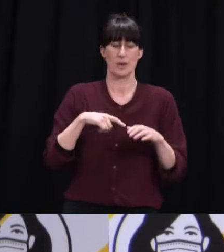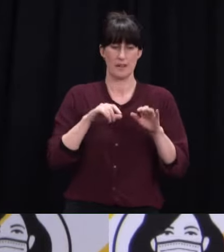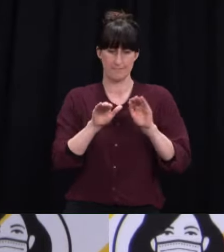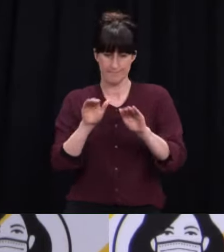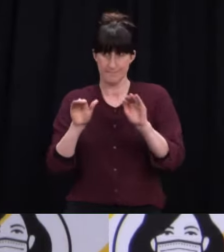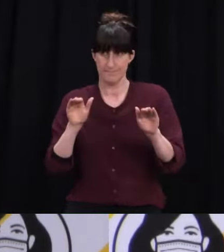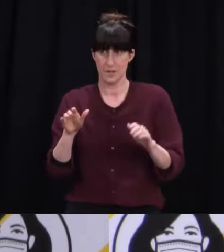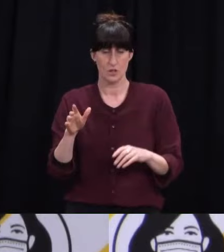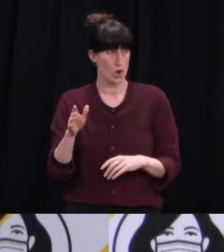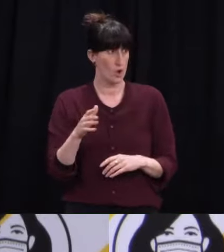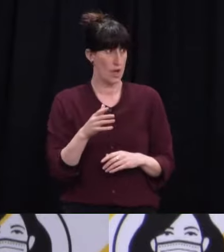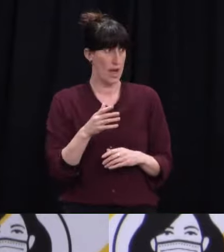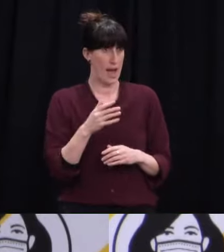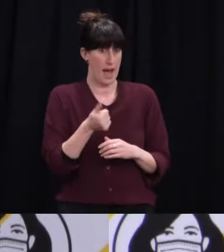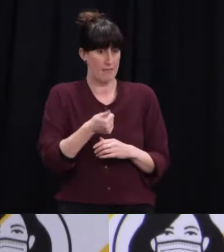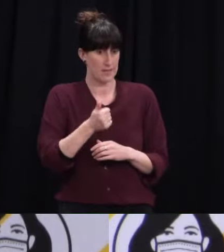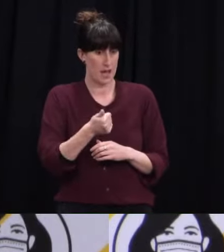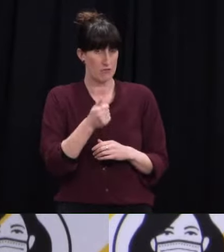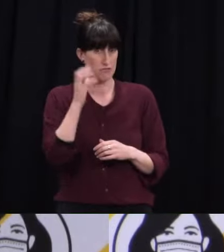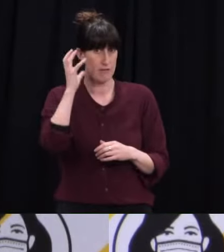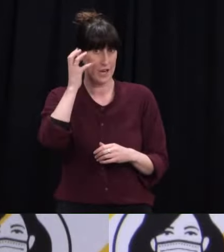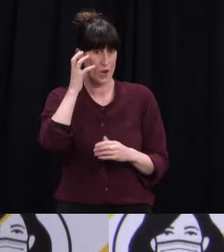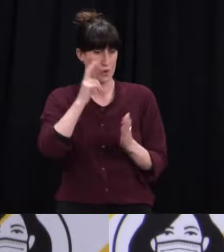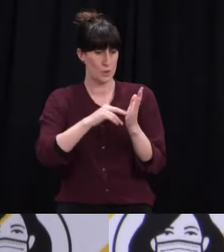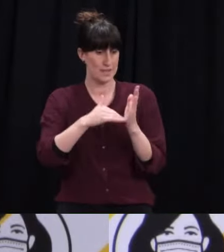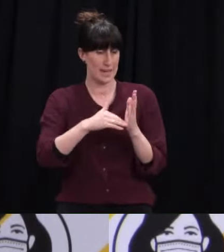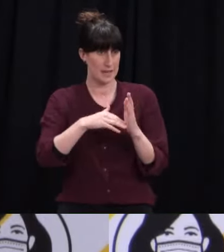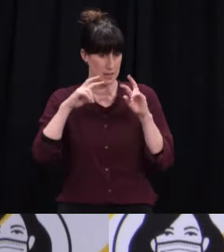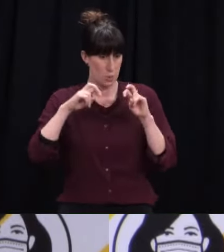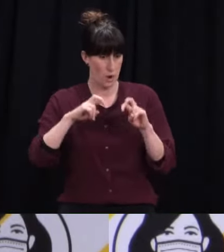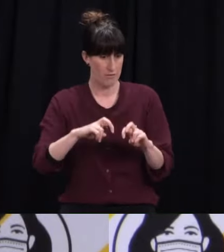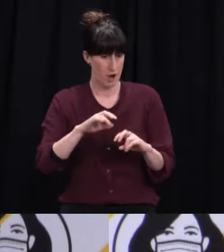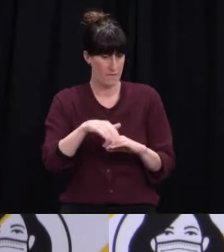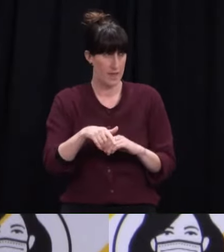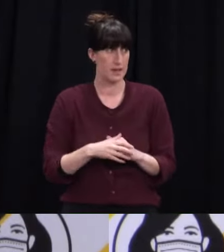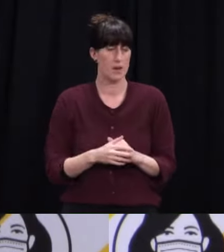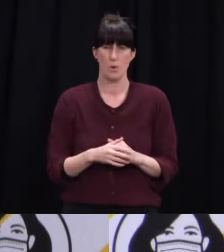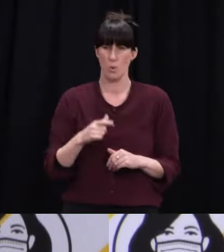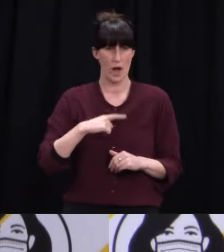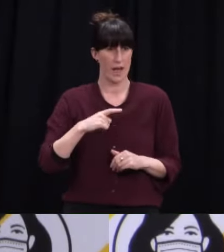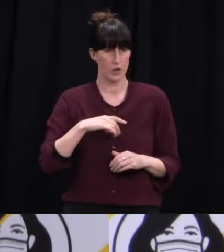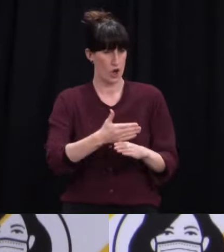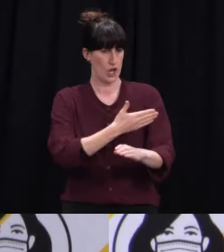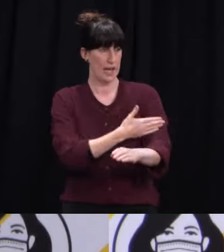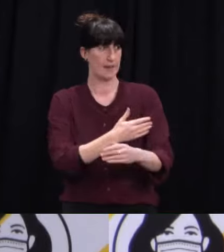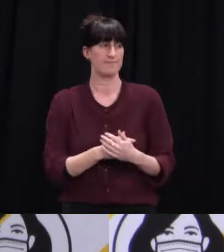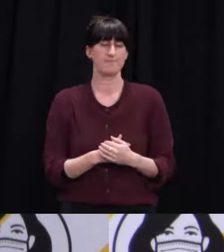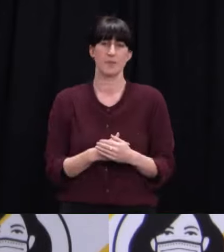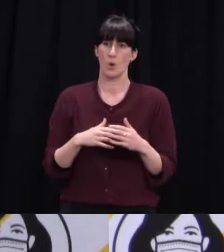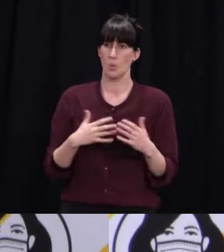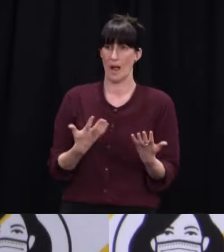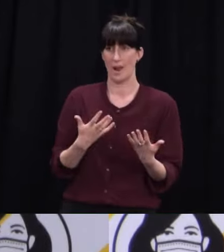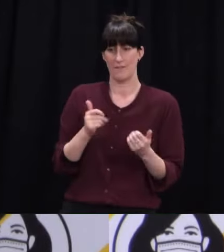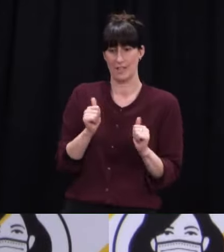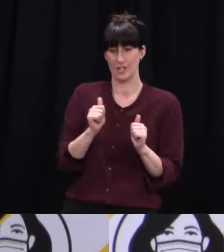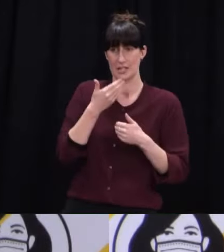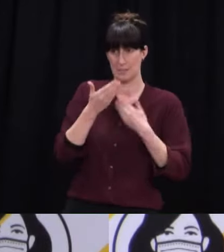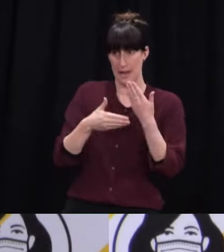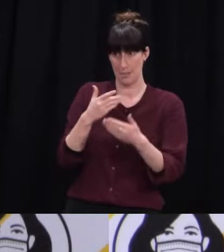inquiries. yes. Why not before? Just as I explained just earlier on, the key reason here is we